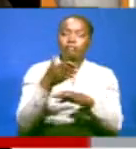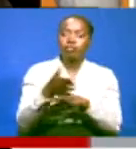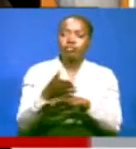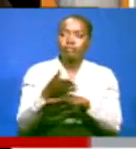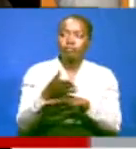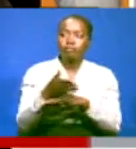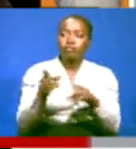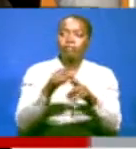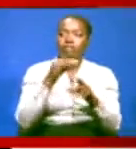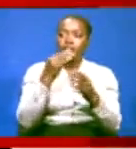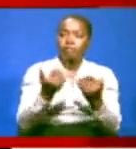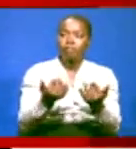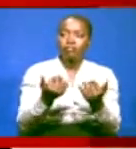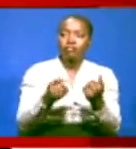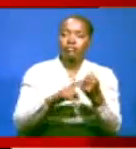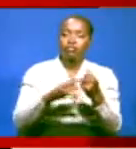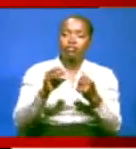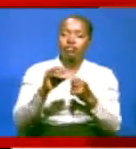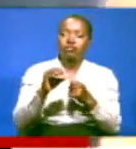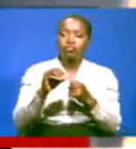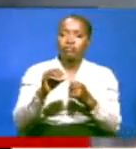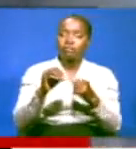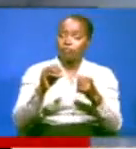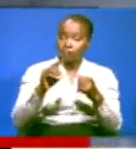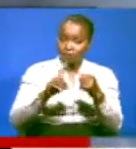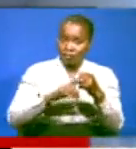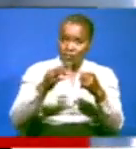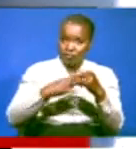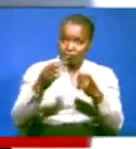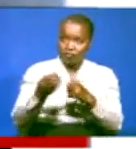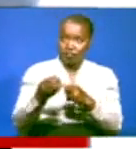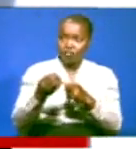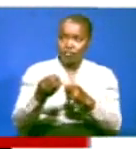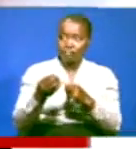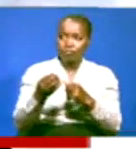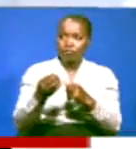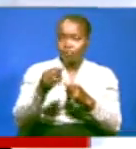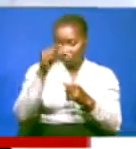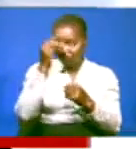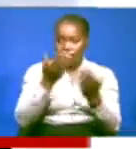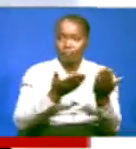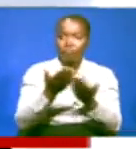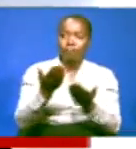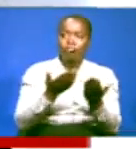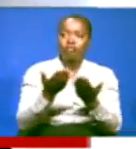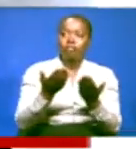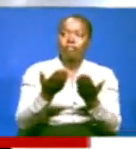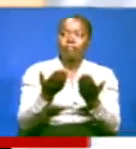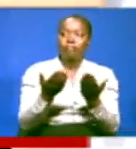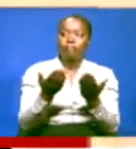As we speak, we are now at 680 services, government services already about that